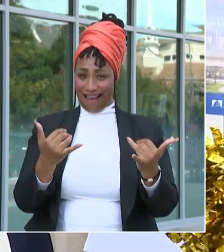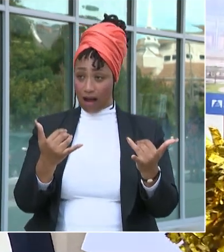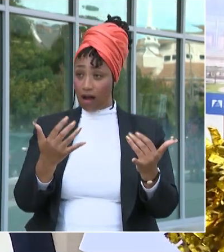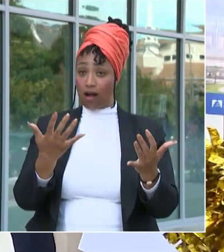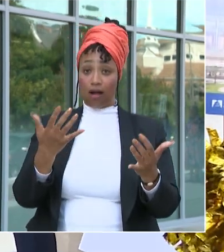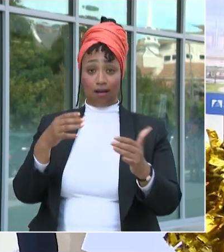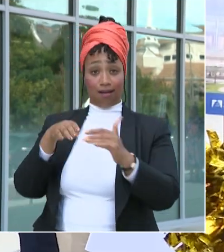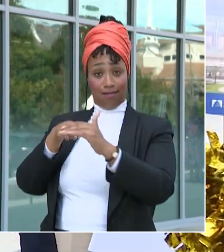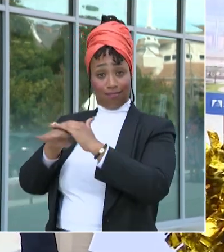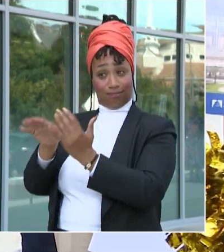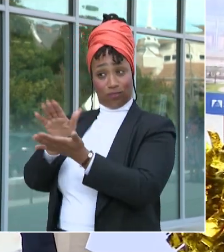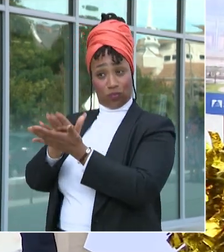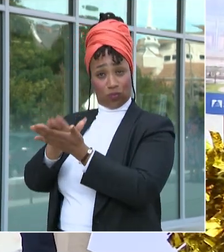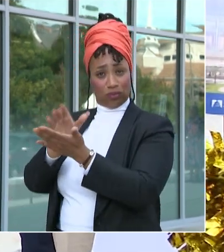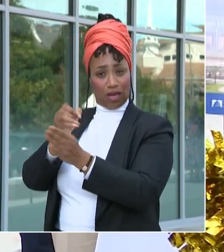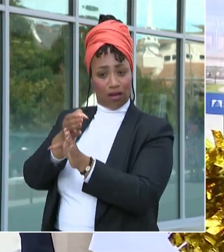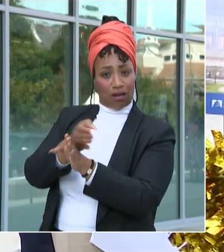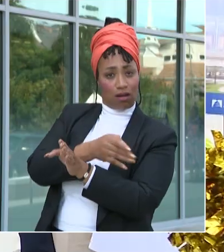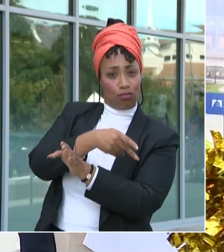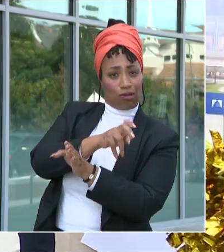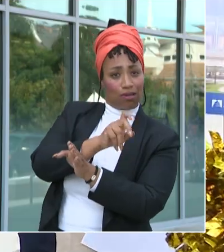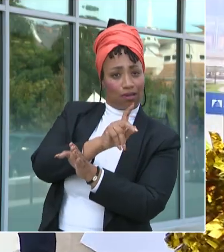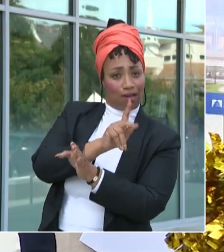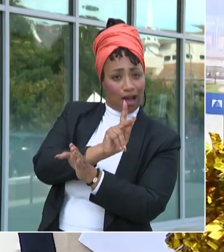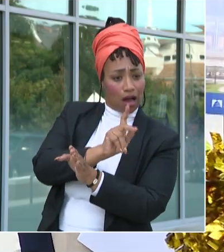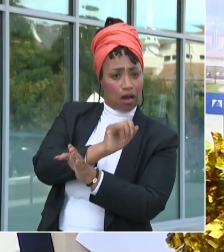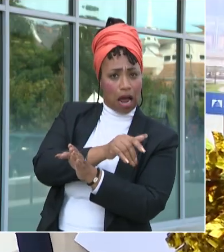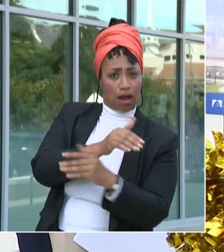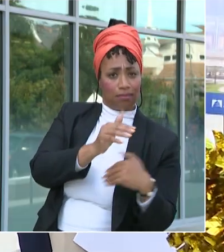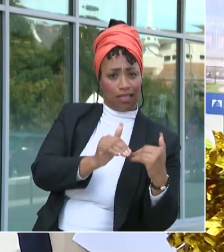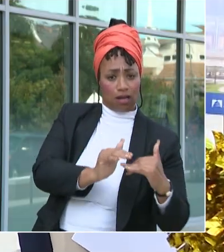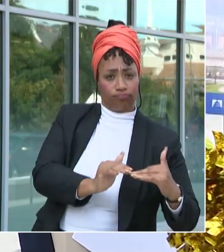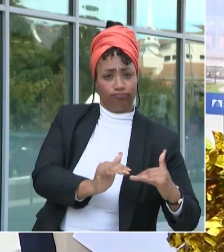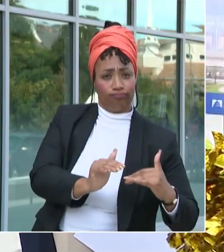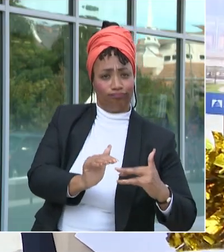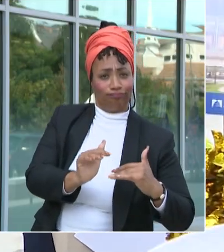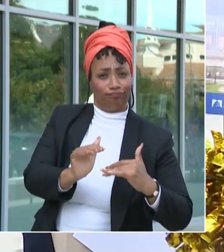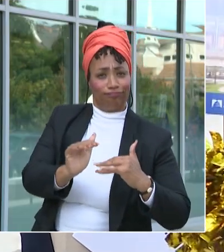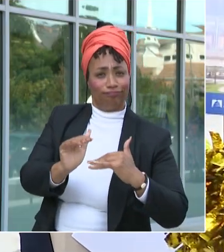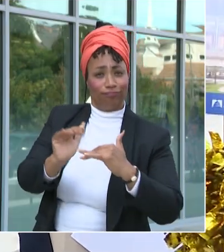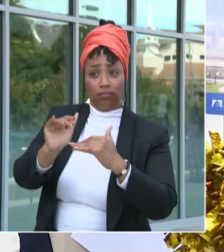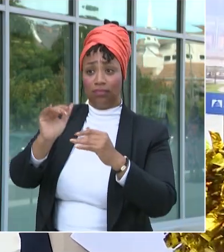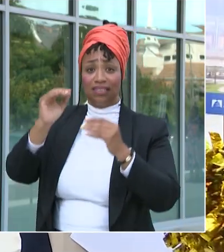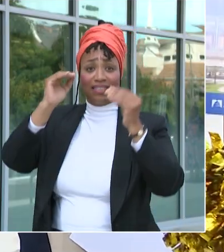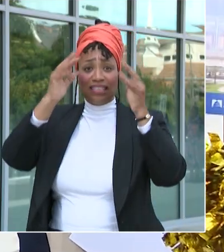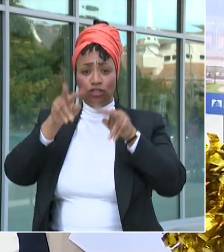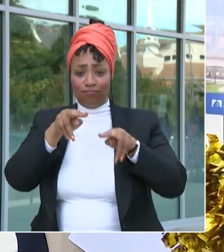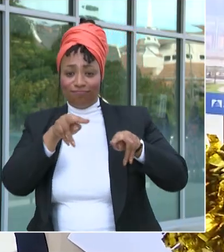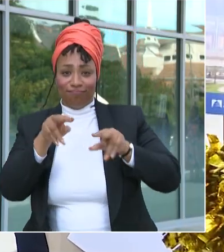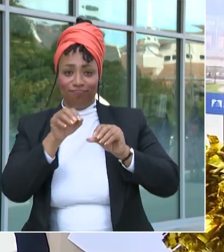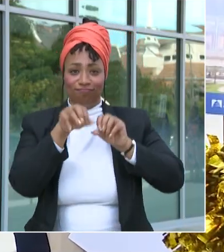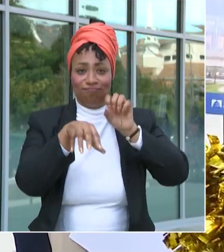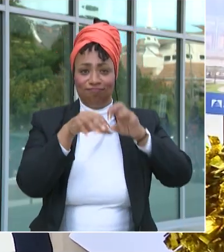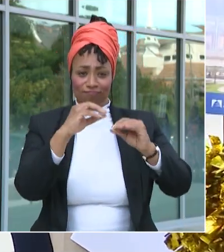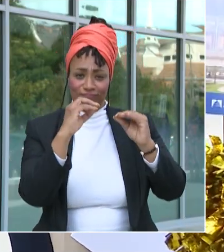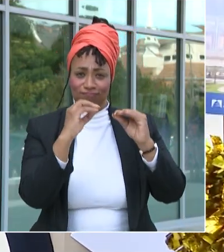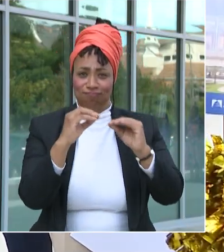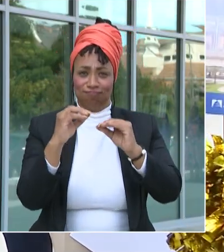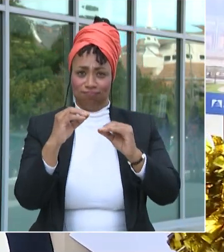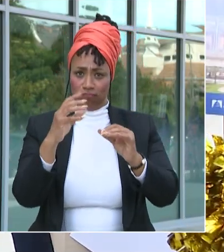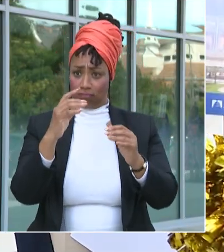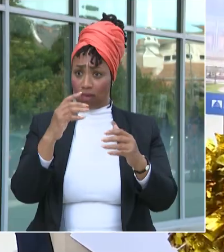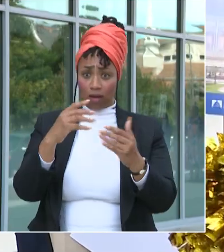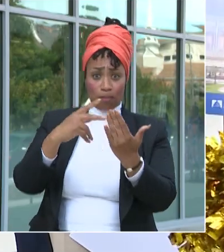school teachers with a vetted and tested and outstanding program, we know that the value of